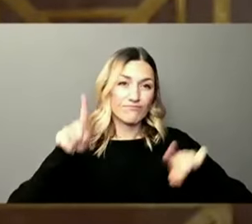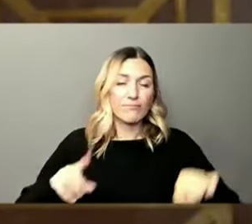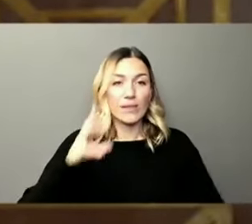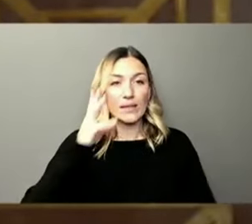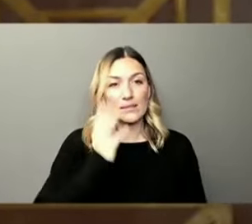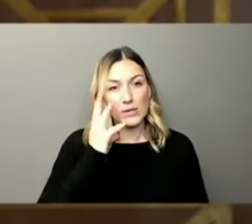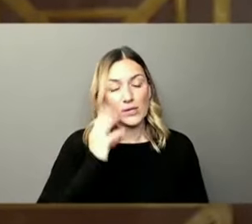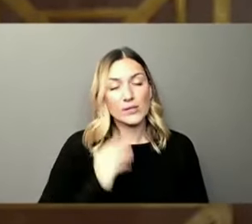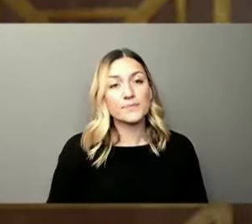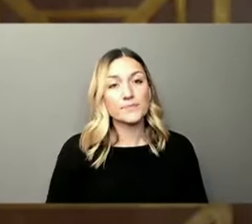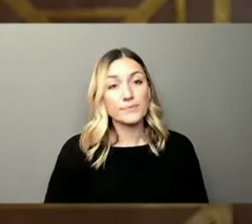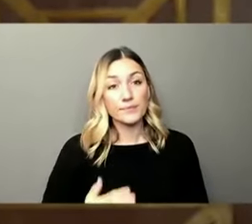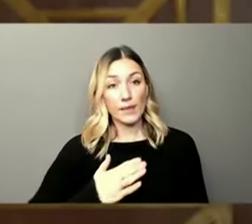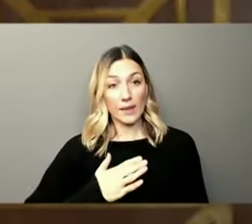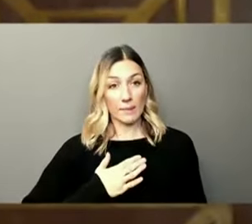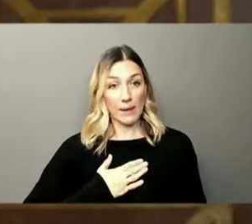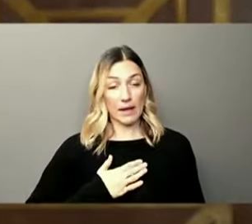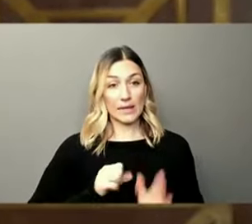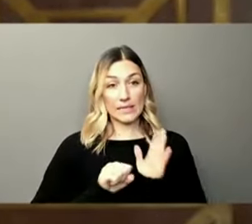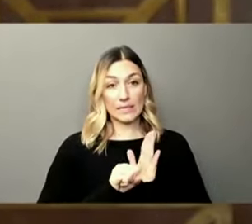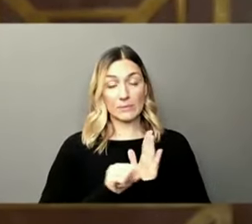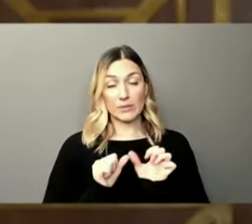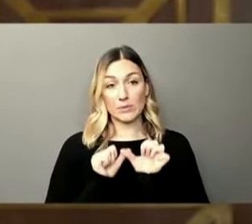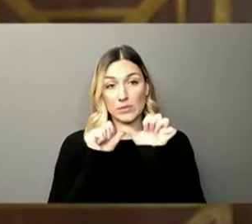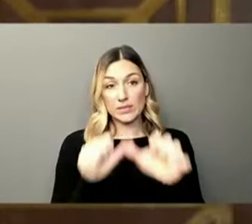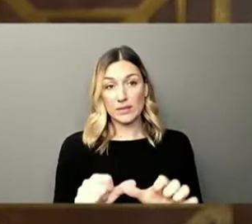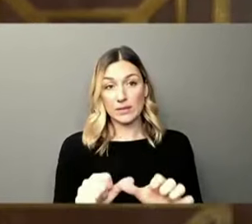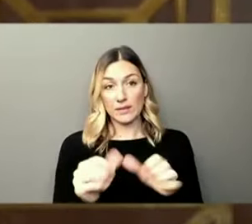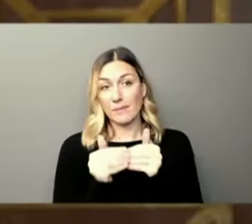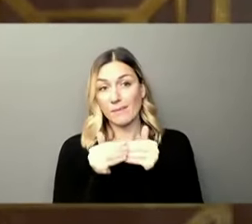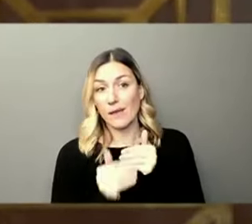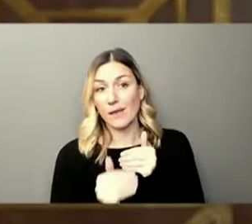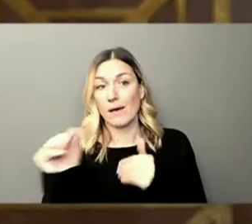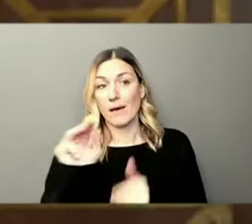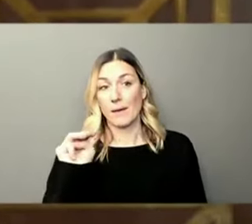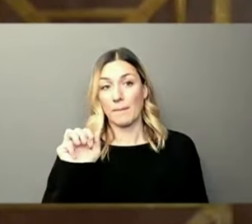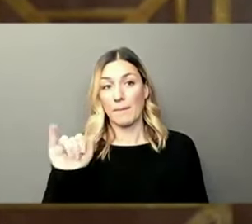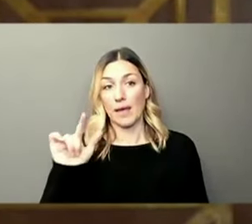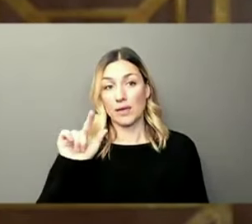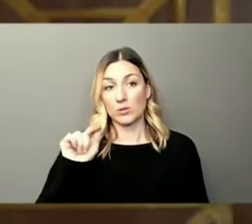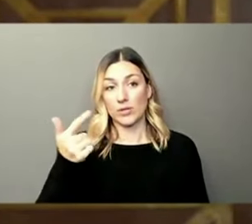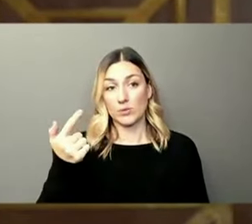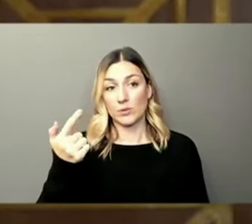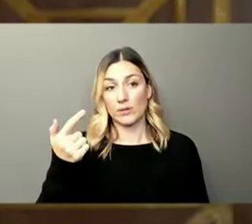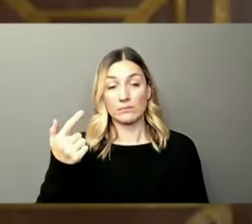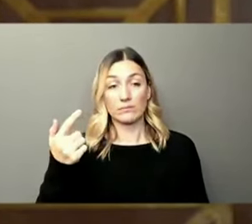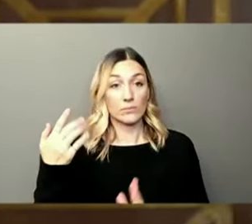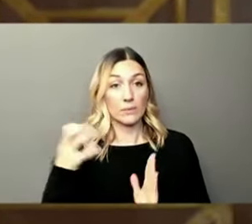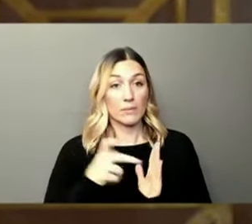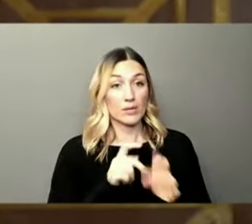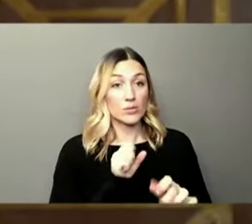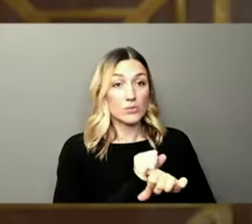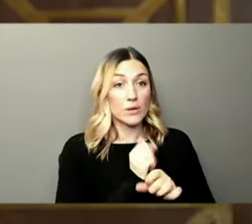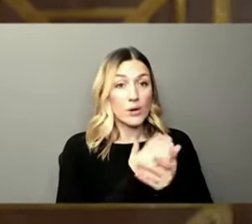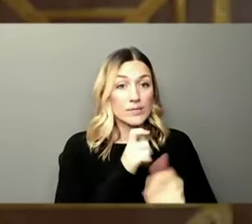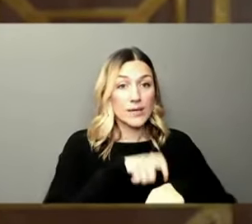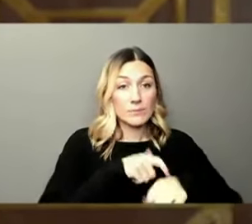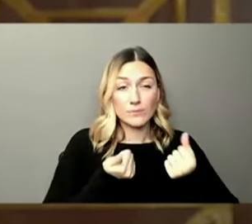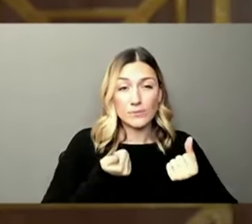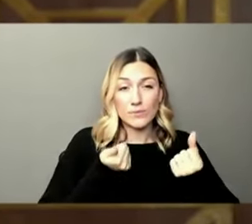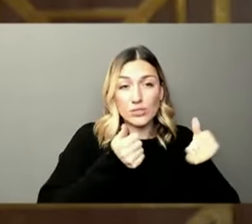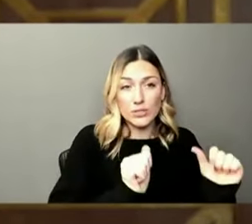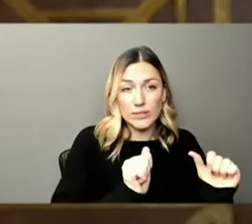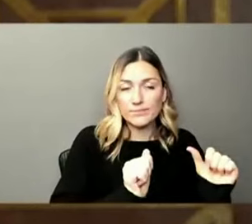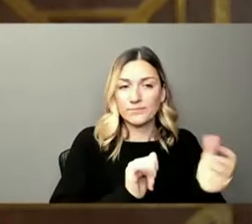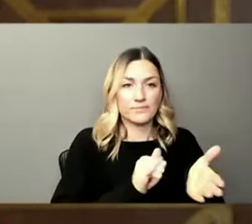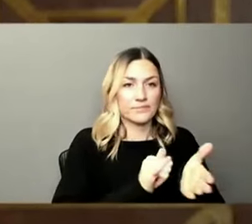My long COVID symptoms persisted beyond May 2021. I tried to go back to work part-time, but I just couldn't do it.